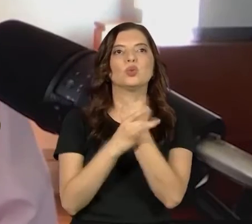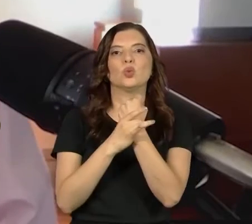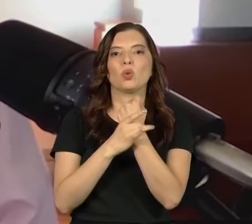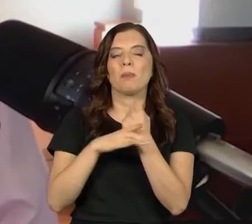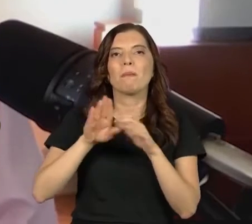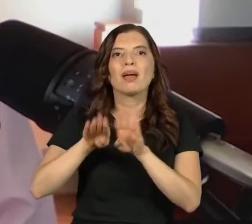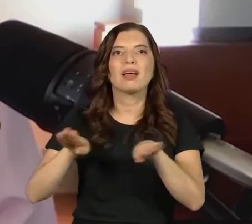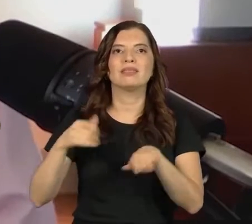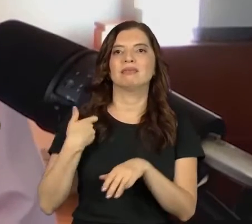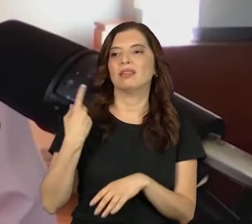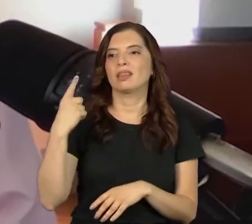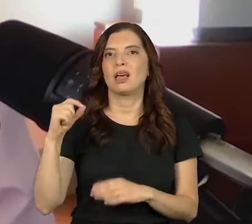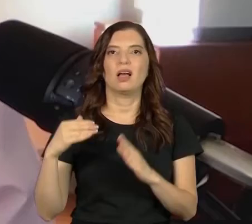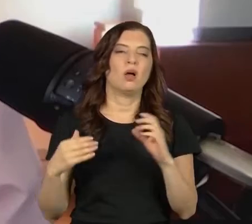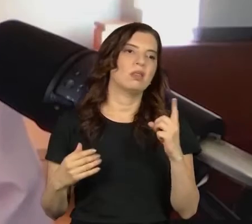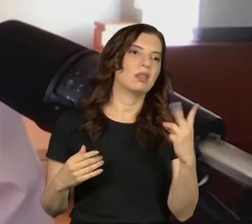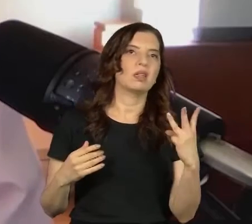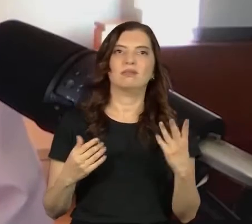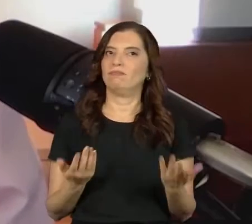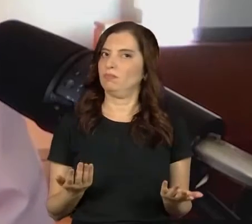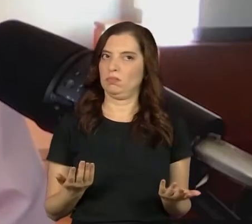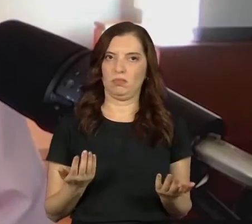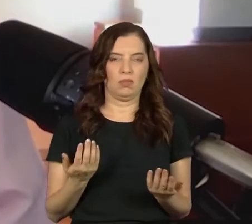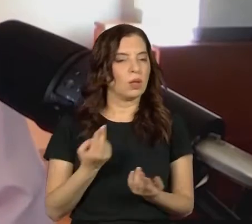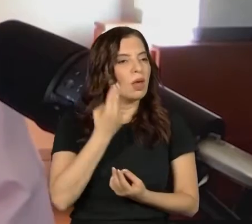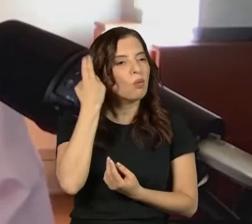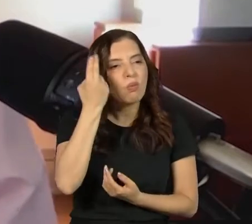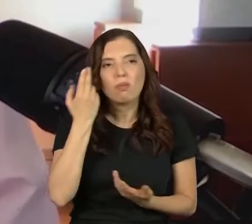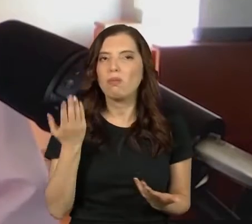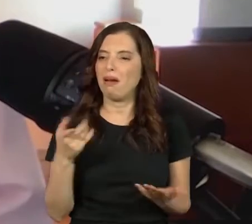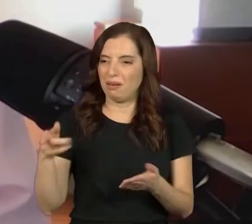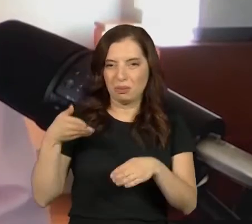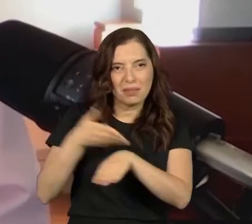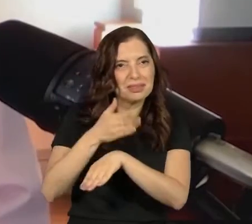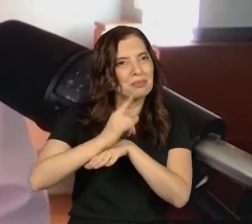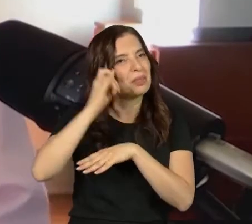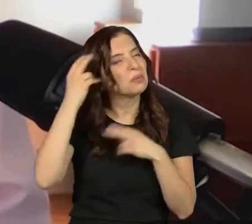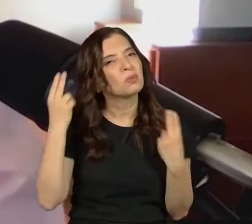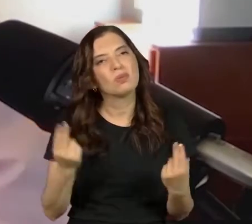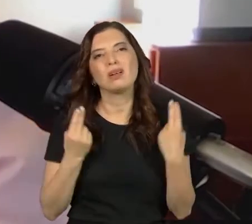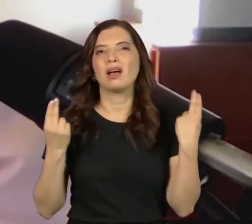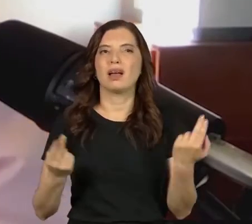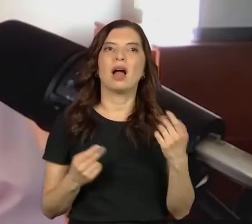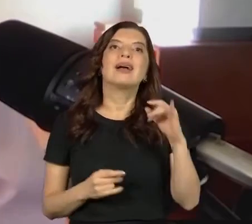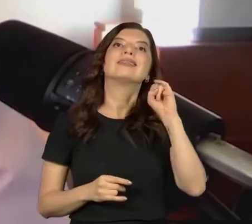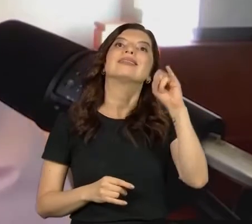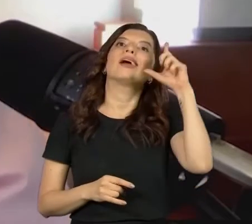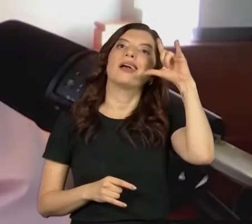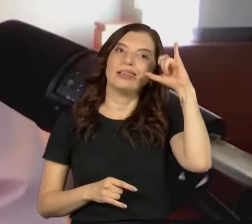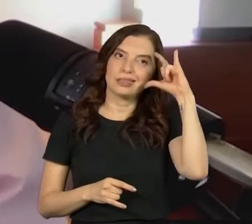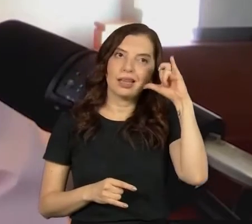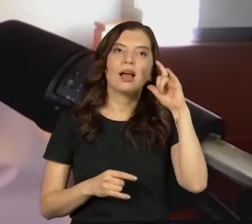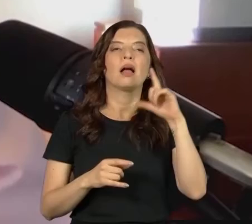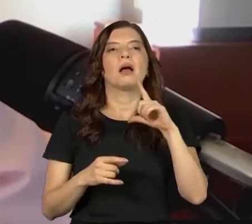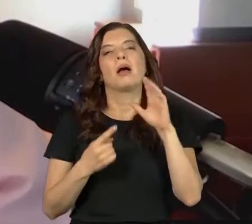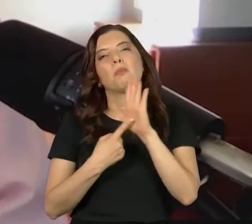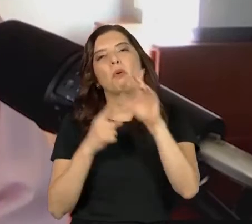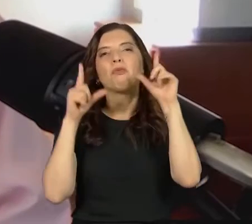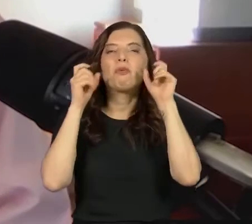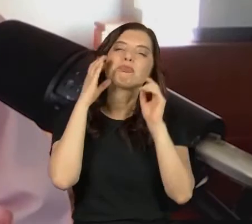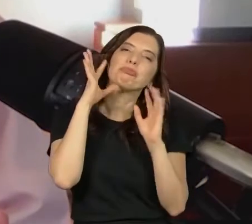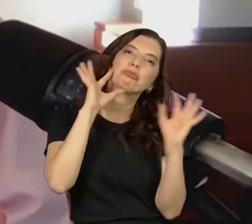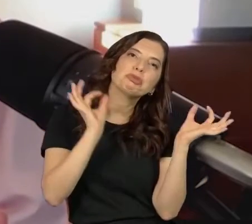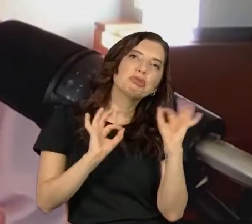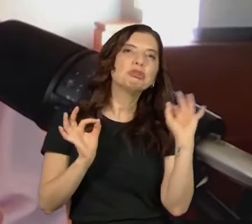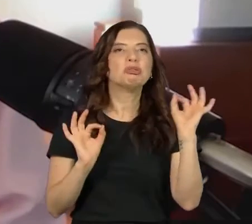for 10-year-olds, even for 13-year-olds. There's no way to do it. If Instagram could only show nice photos of other kids having